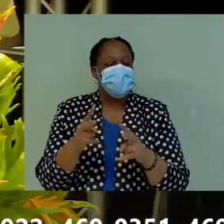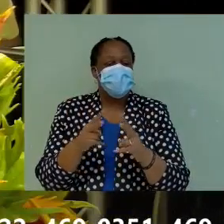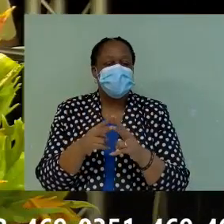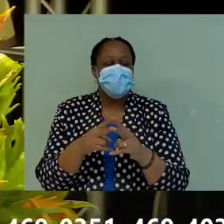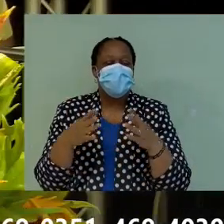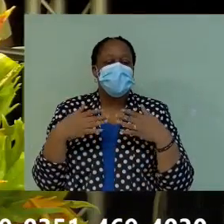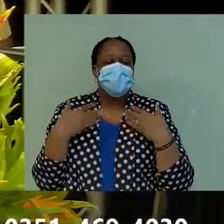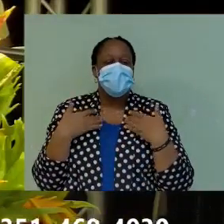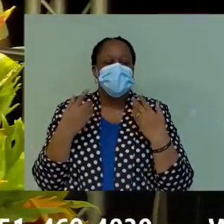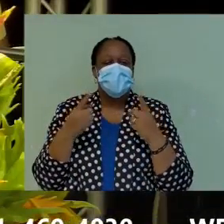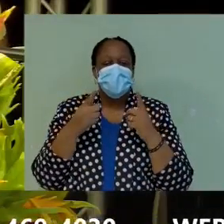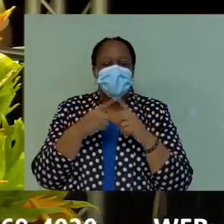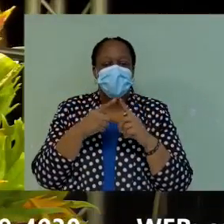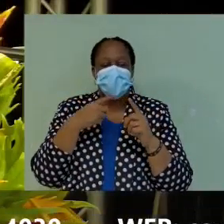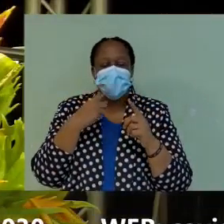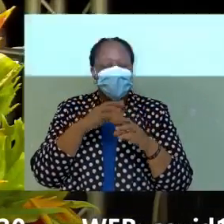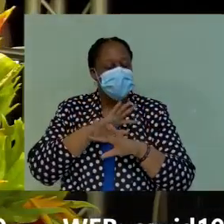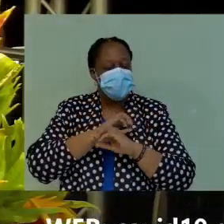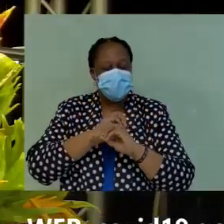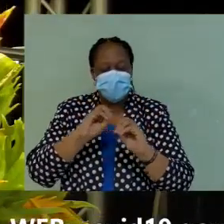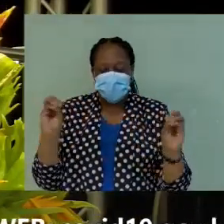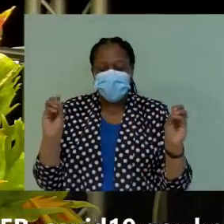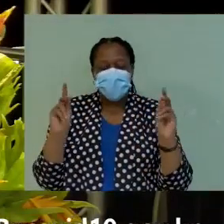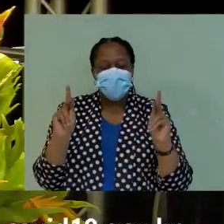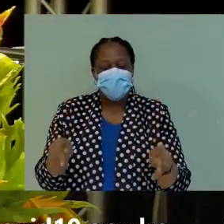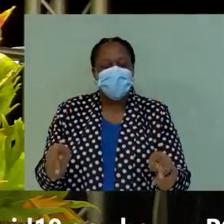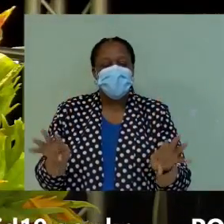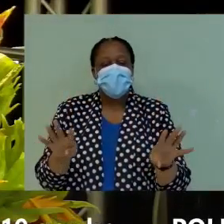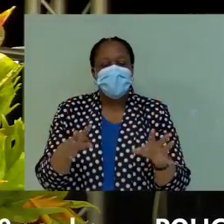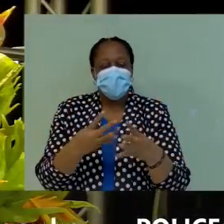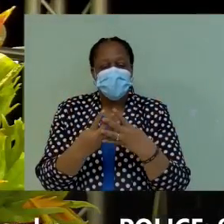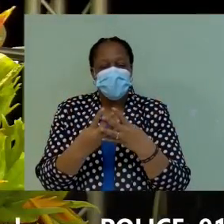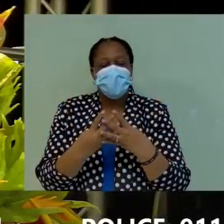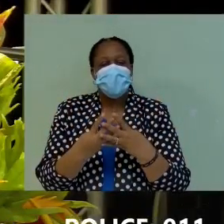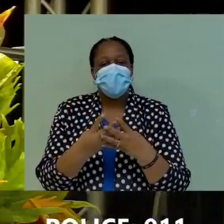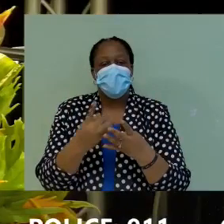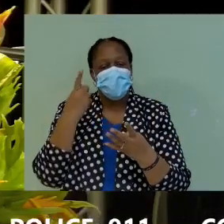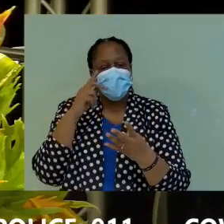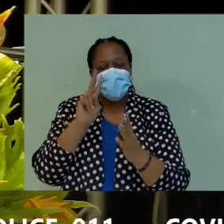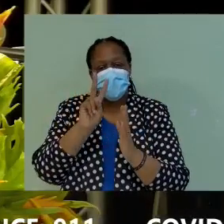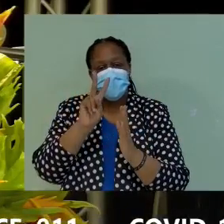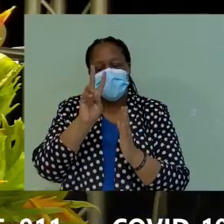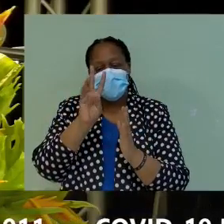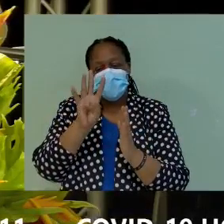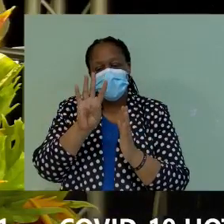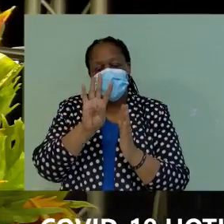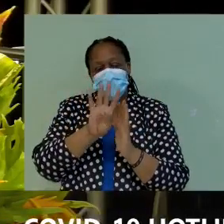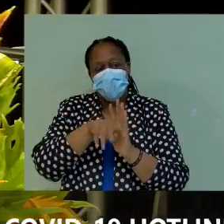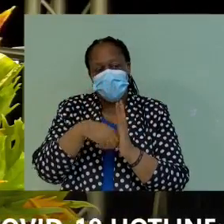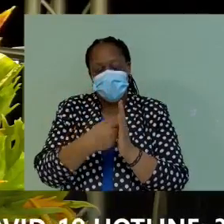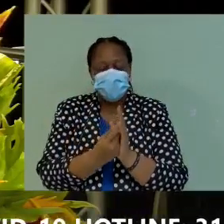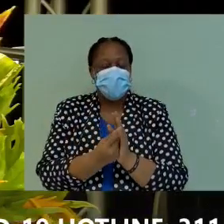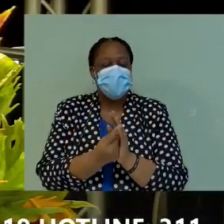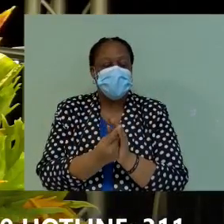any arrests over the past 24 hours. It means that we are getting